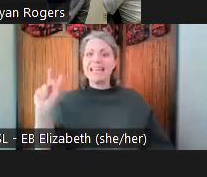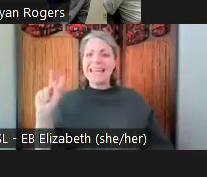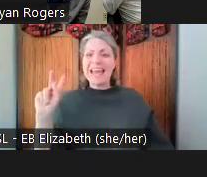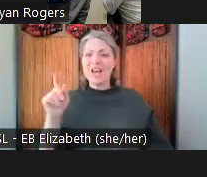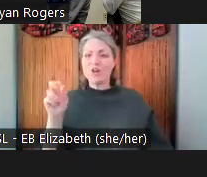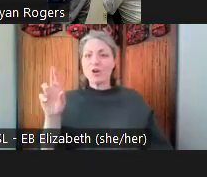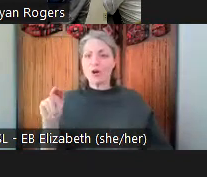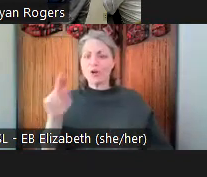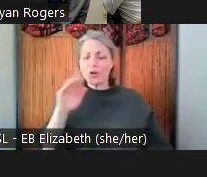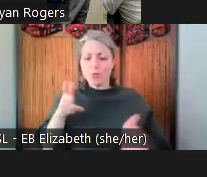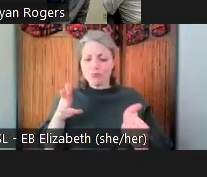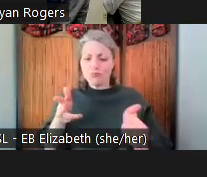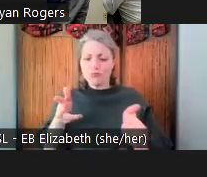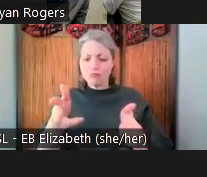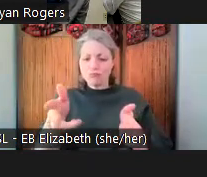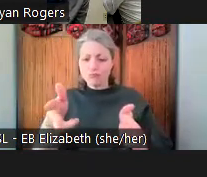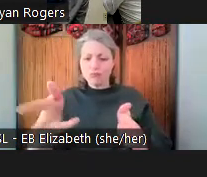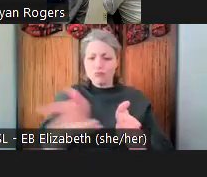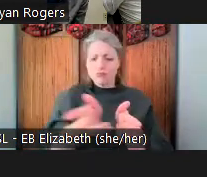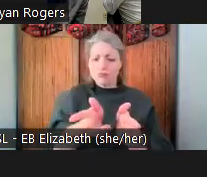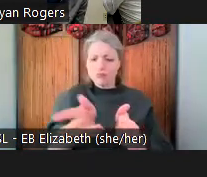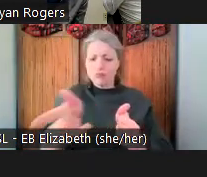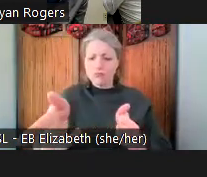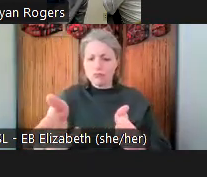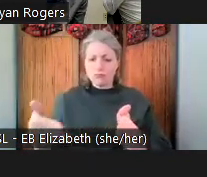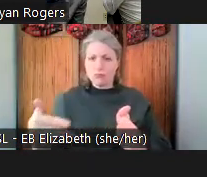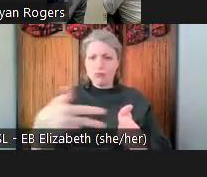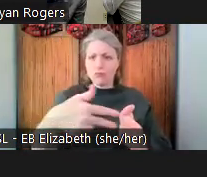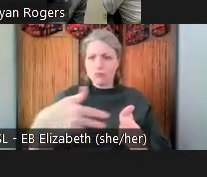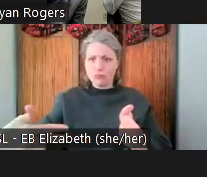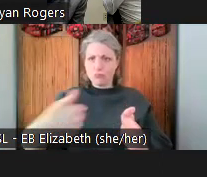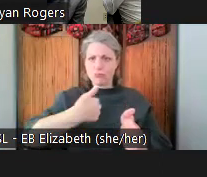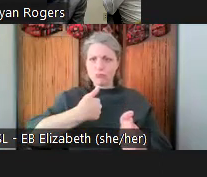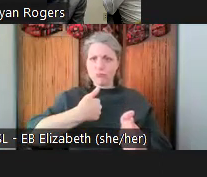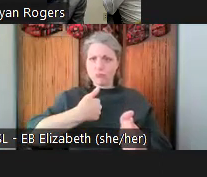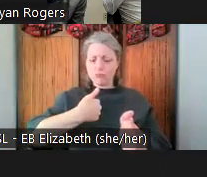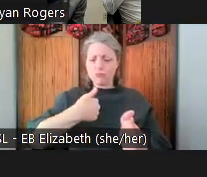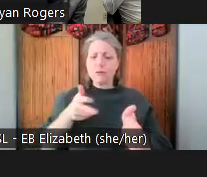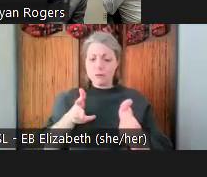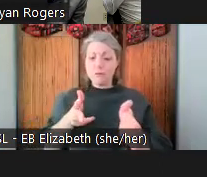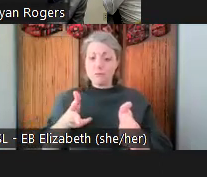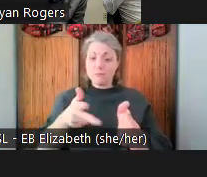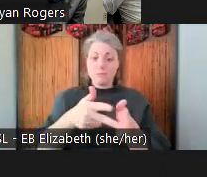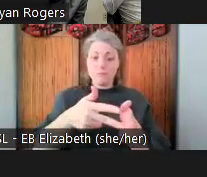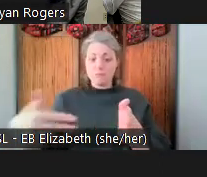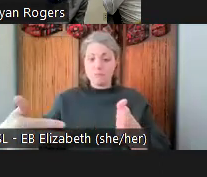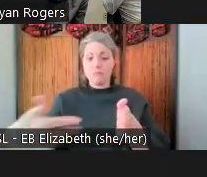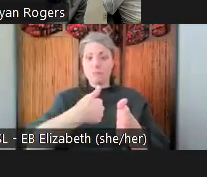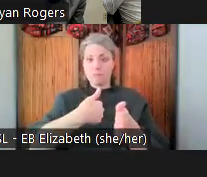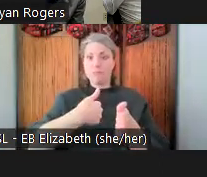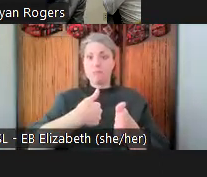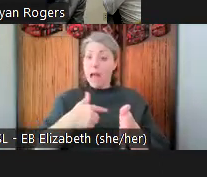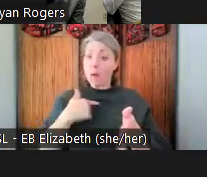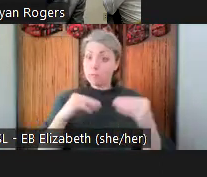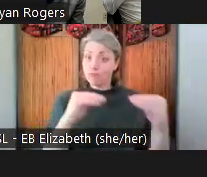the 3-point turn, you're turning the car around in the middle of a road. And I was training a new person, and they were still working on